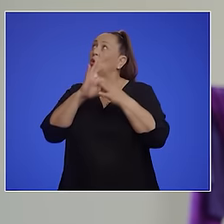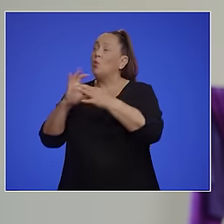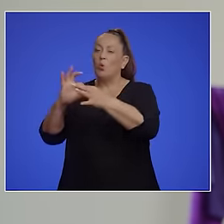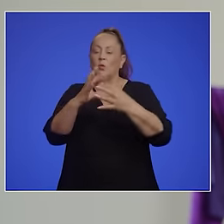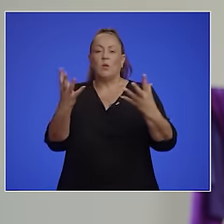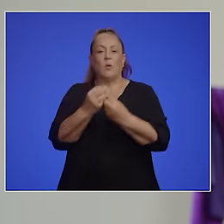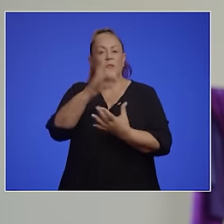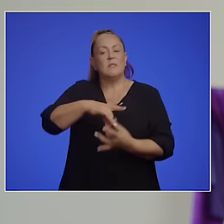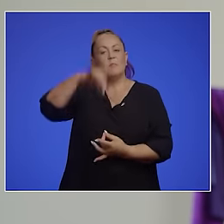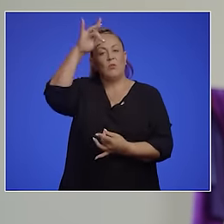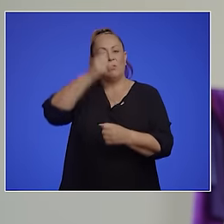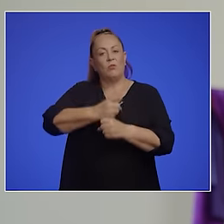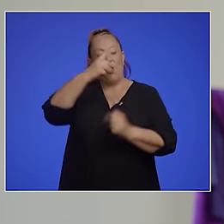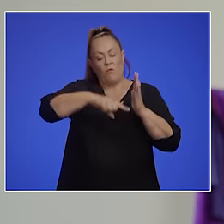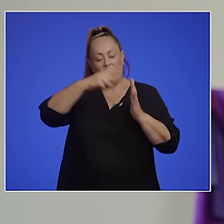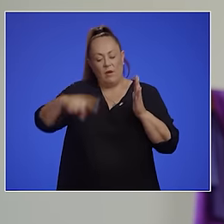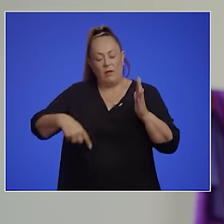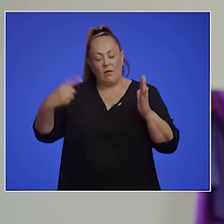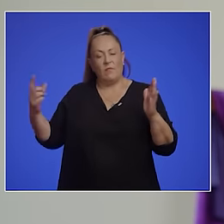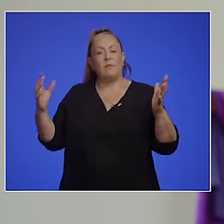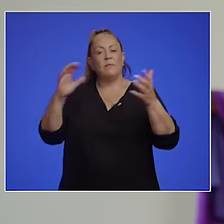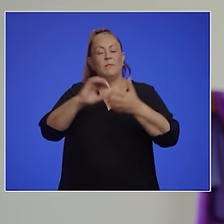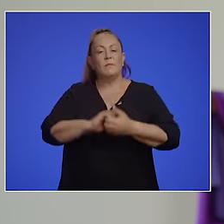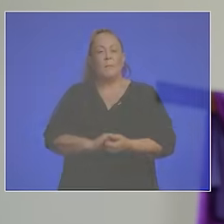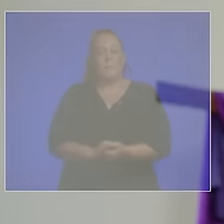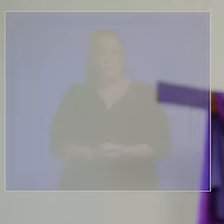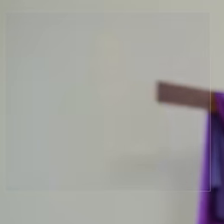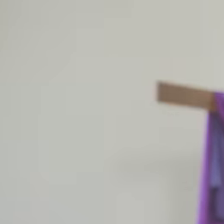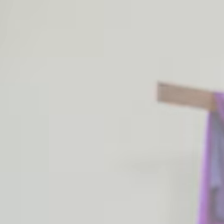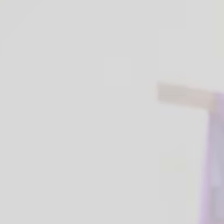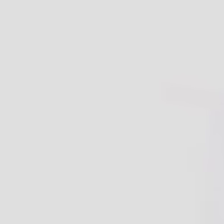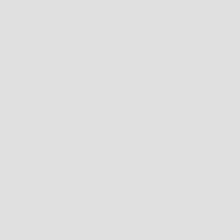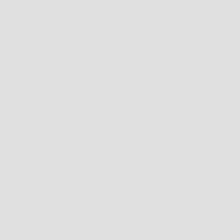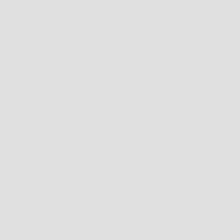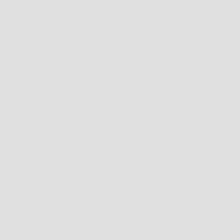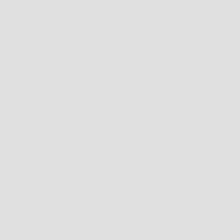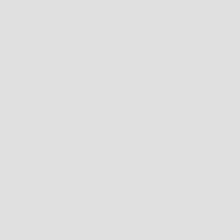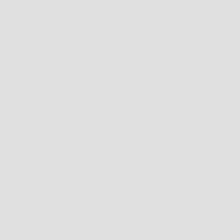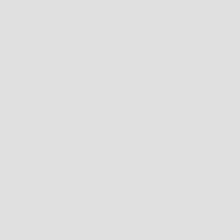unity of the Holy Spirit, God forever and ever. Amen. Amen.